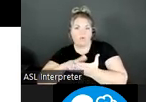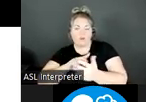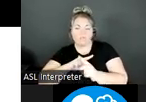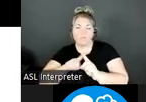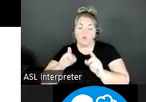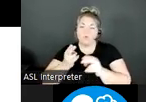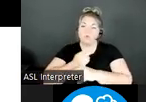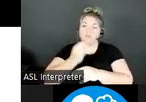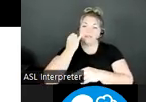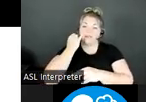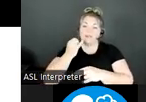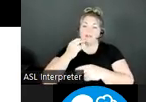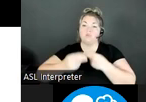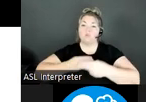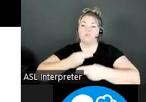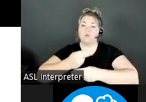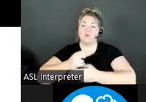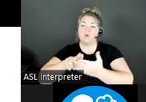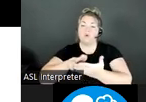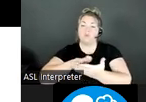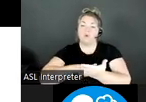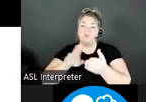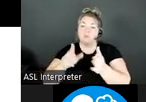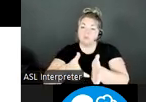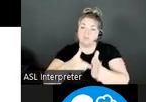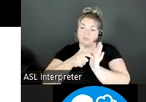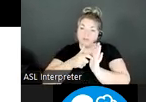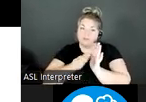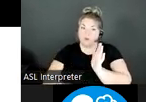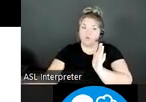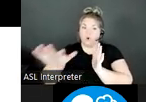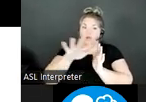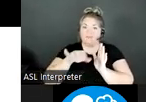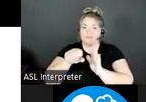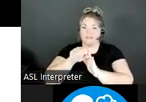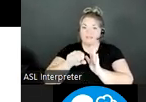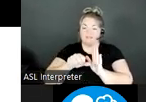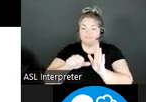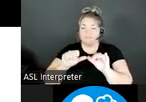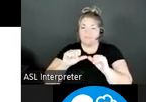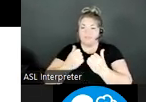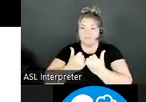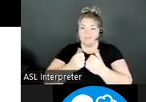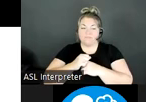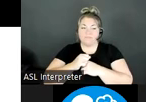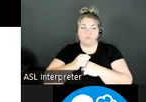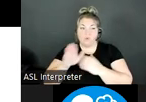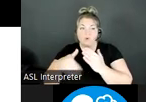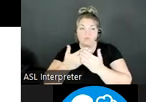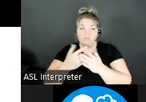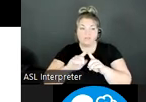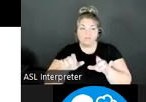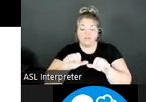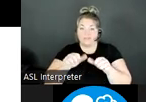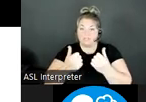idea of universal contract provisions across agencies. So taking all of these different